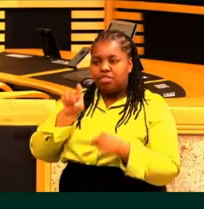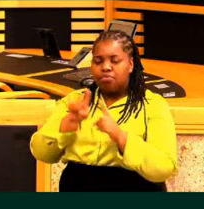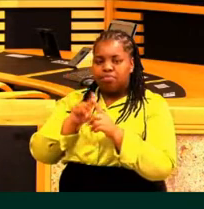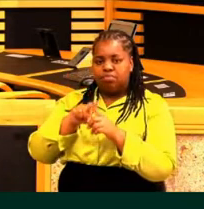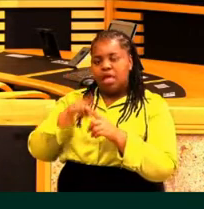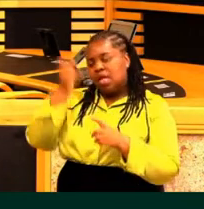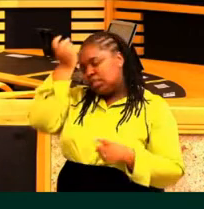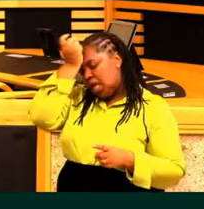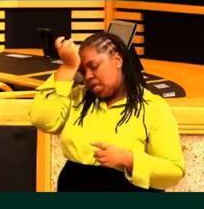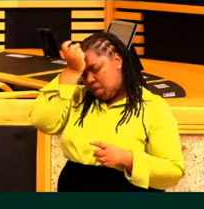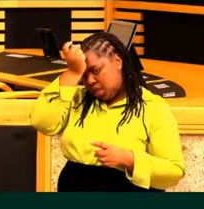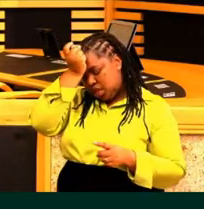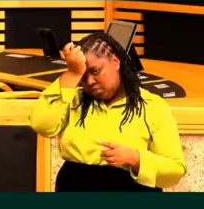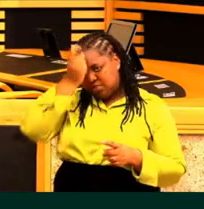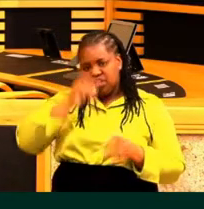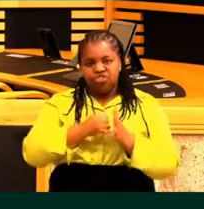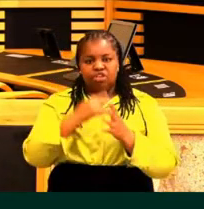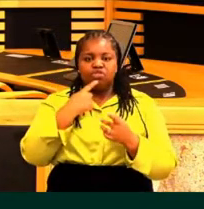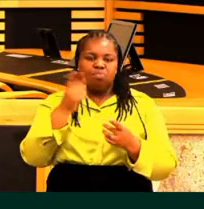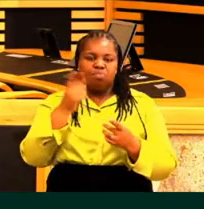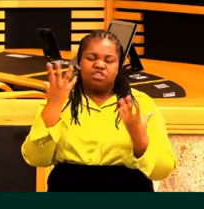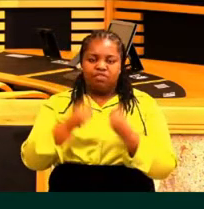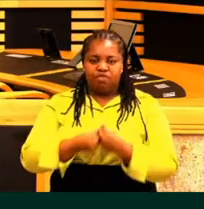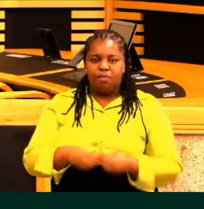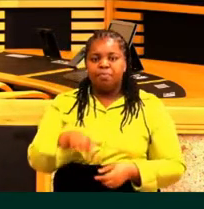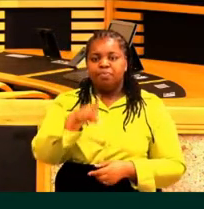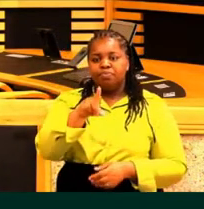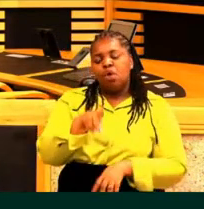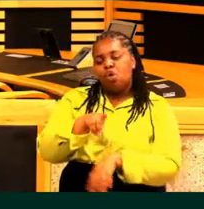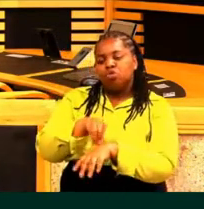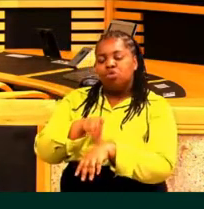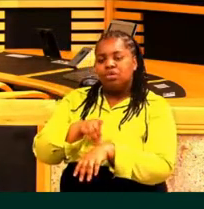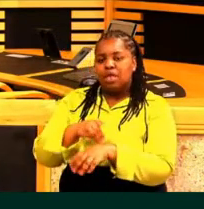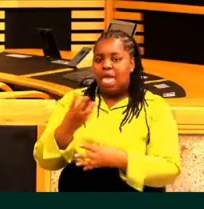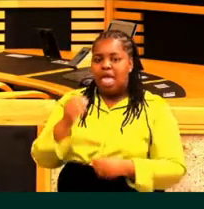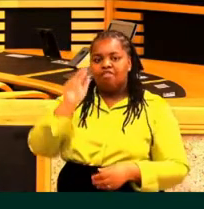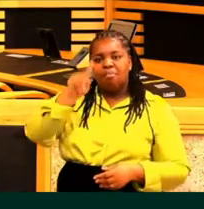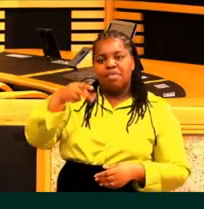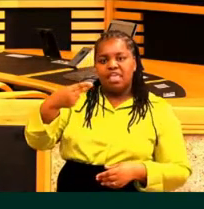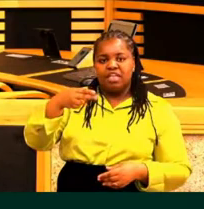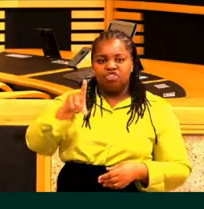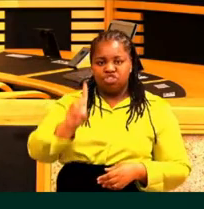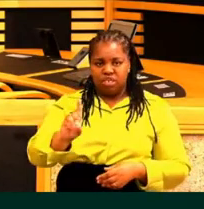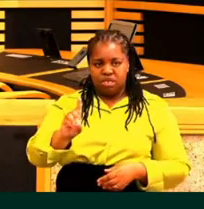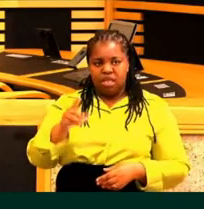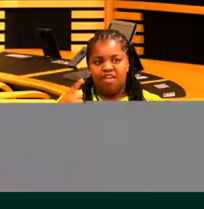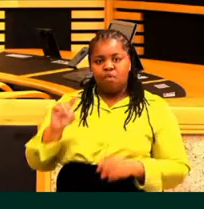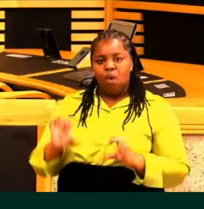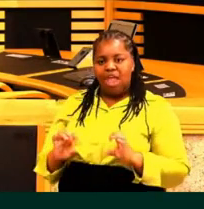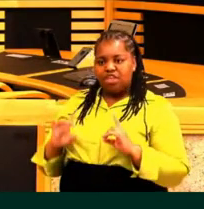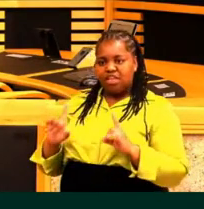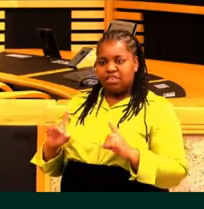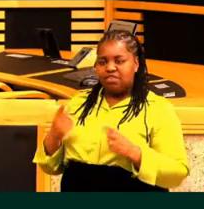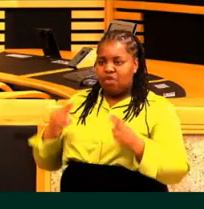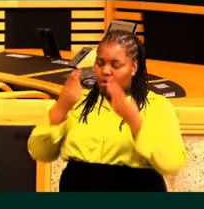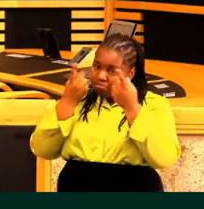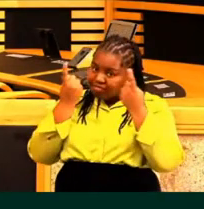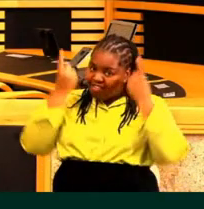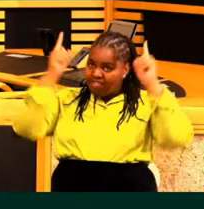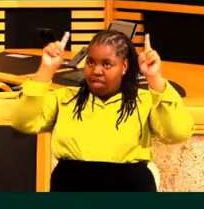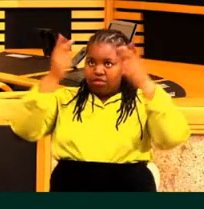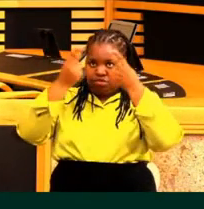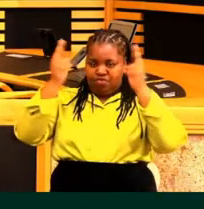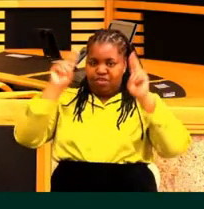turkey just to mention a few dollar holds a PhD in education from wits University